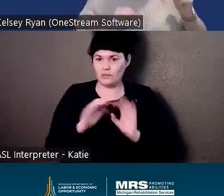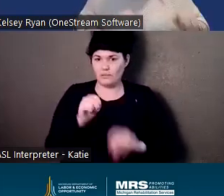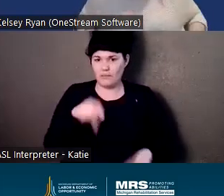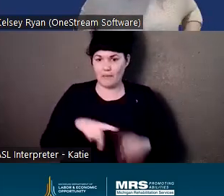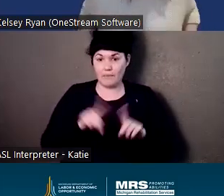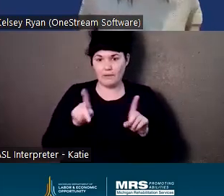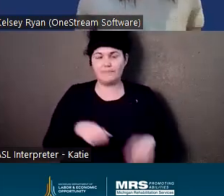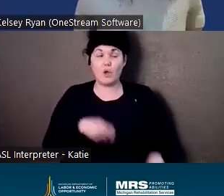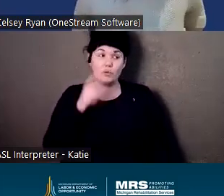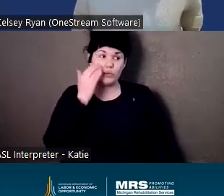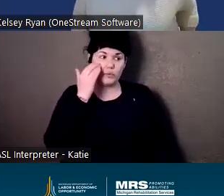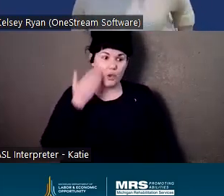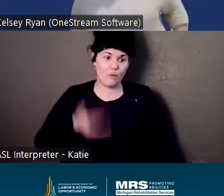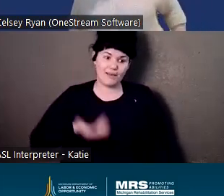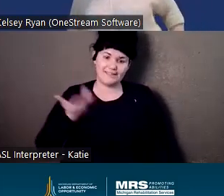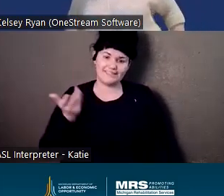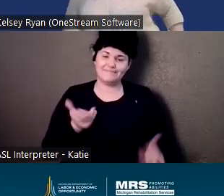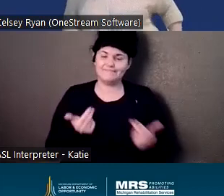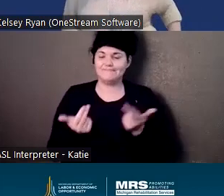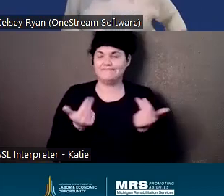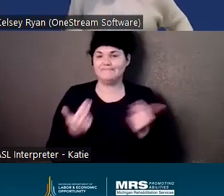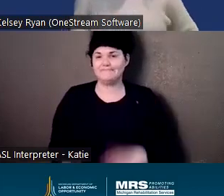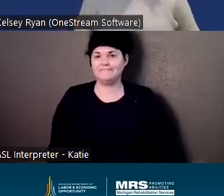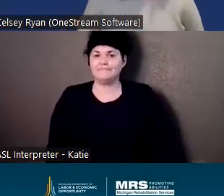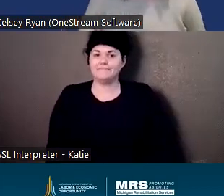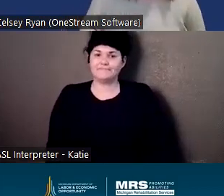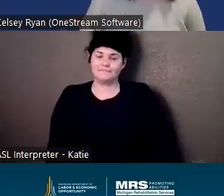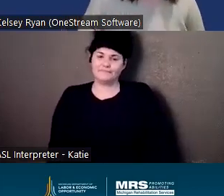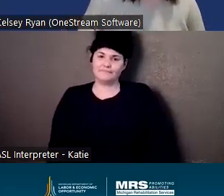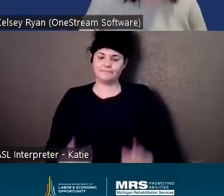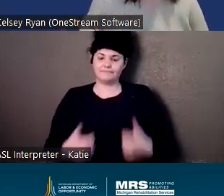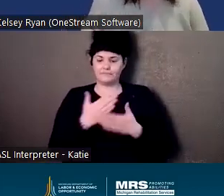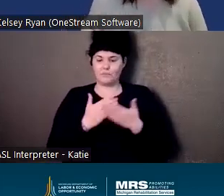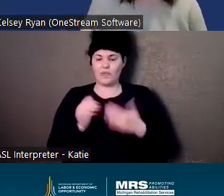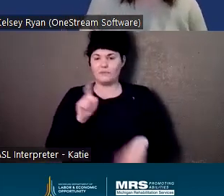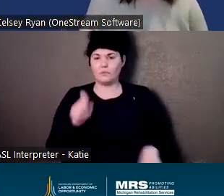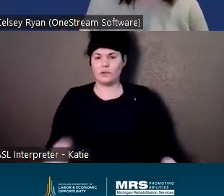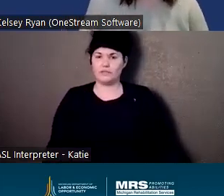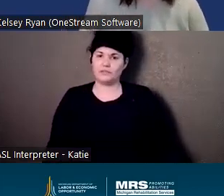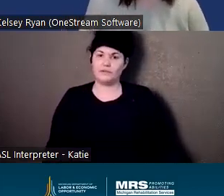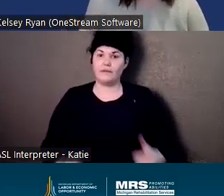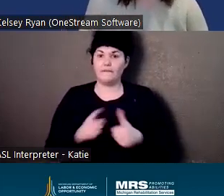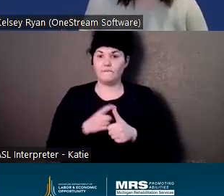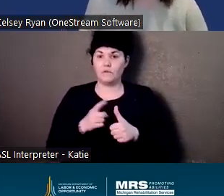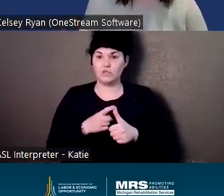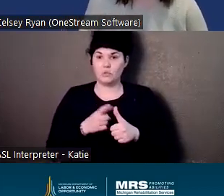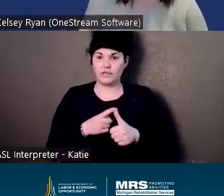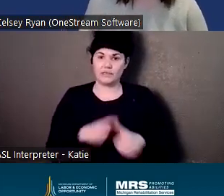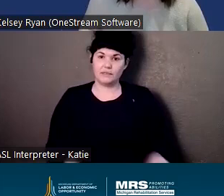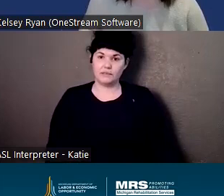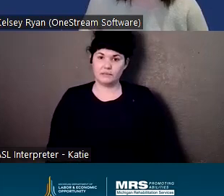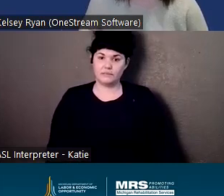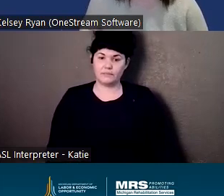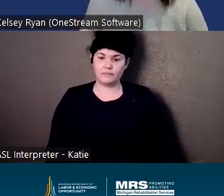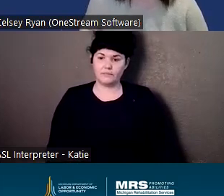our acronyms. Okay, so we do have some questions. Yeah. The first one is, hypergrowth has